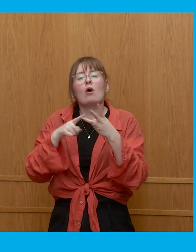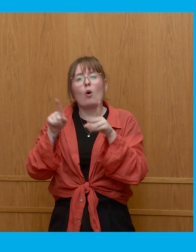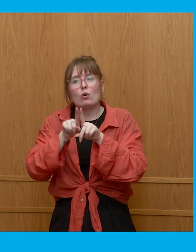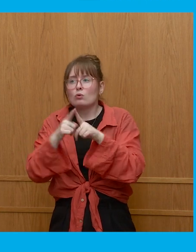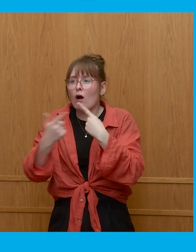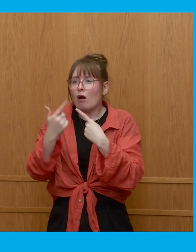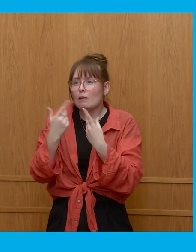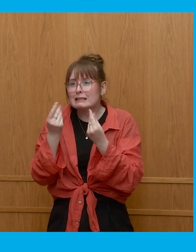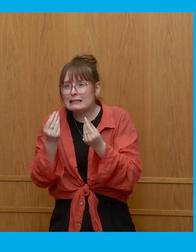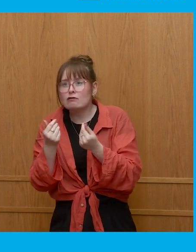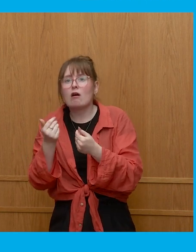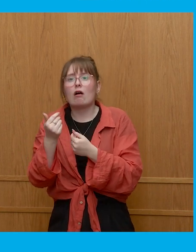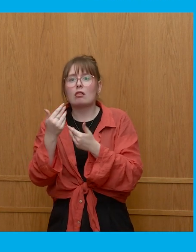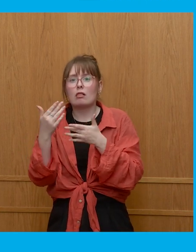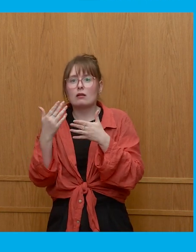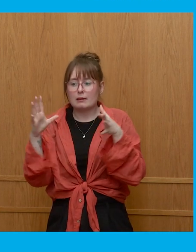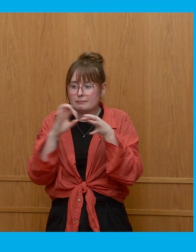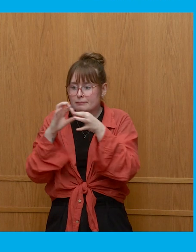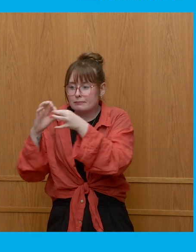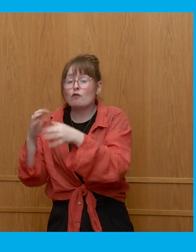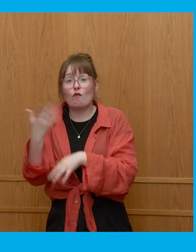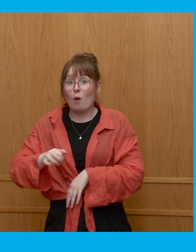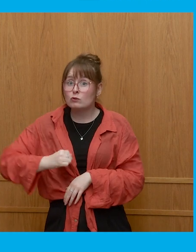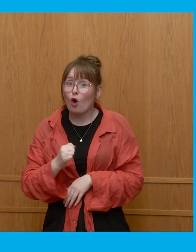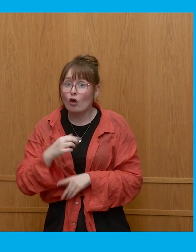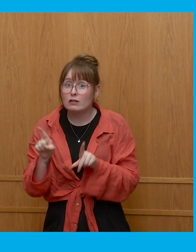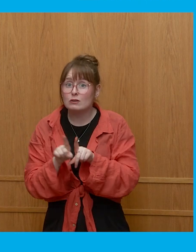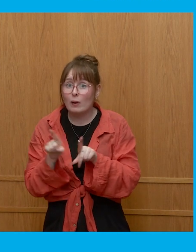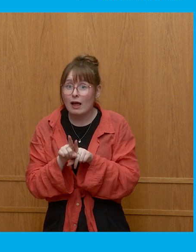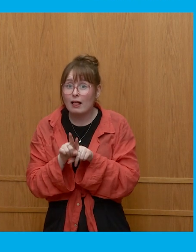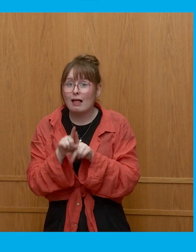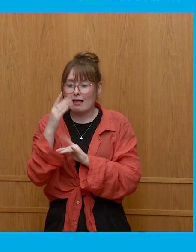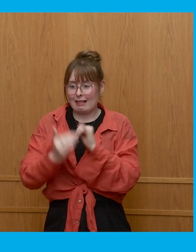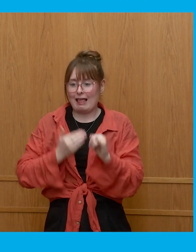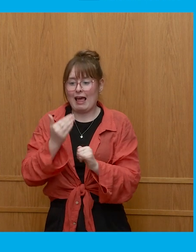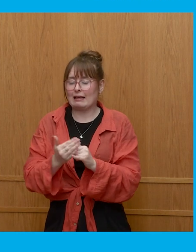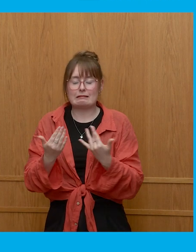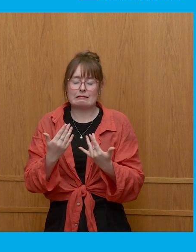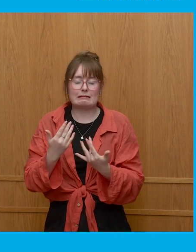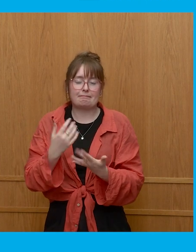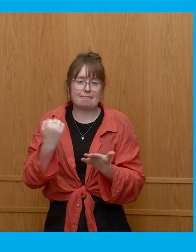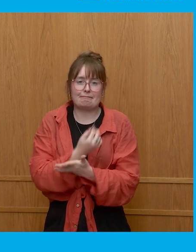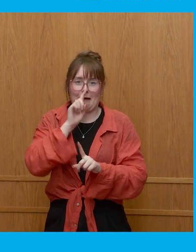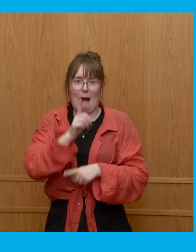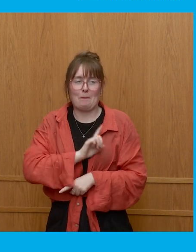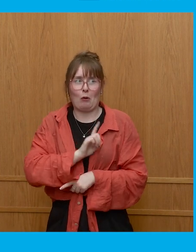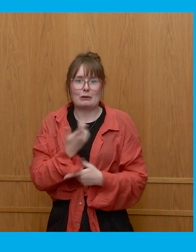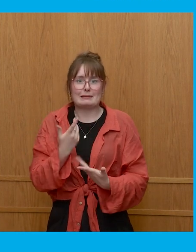supposed to be basalt from Scotland. Then at the end, it was not for a budget reason. But